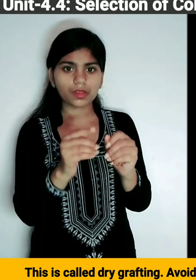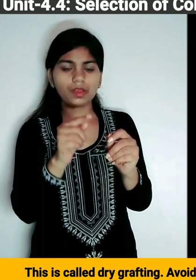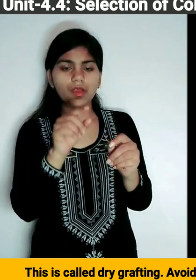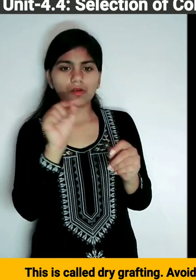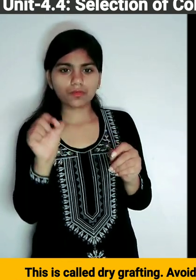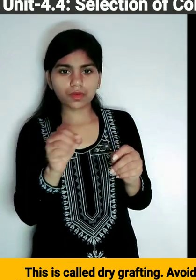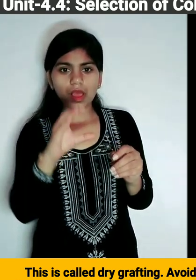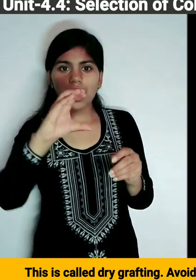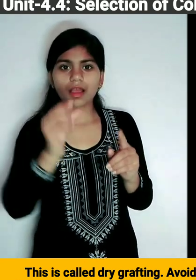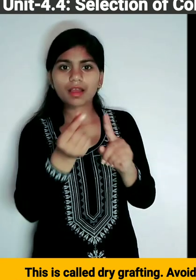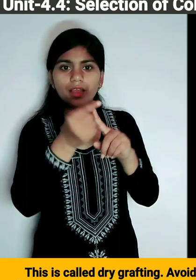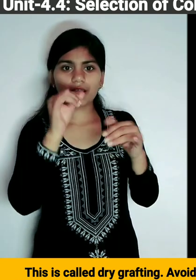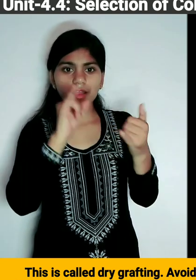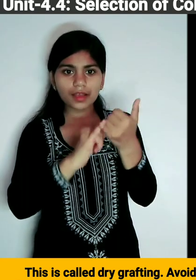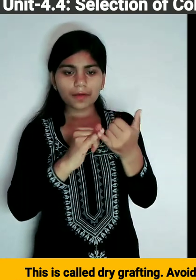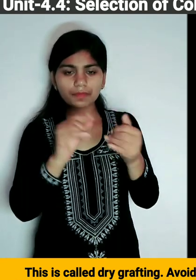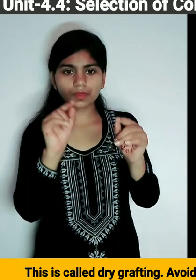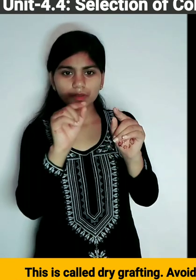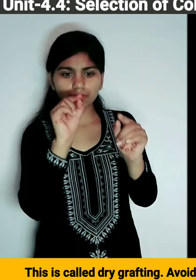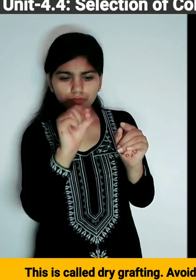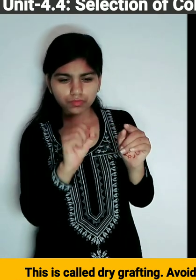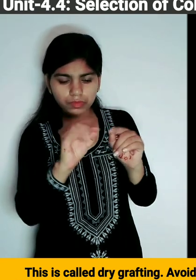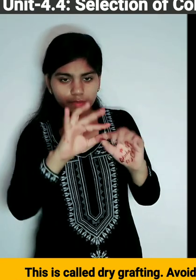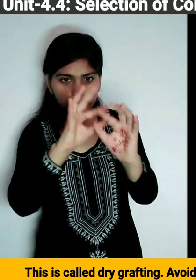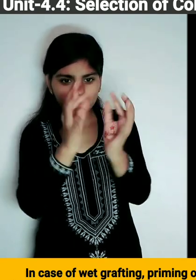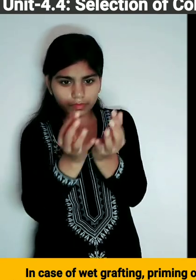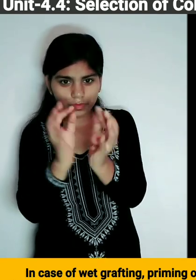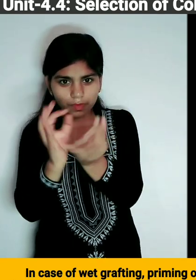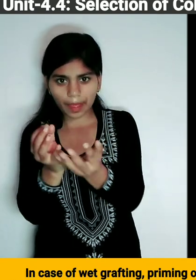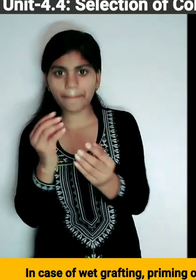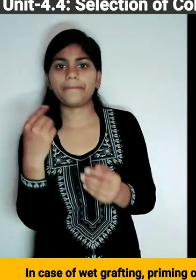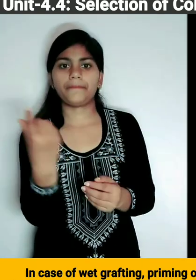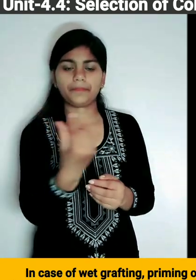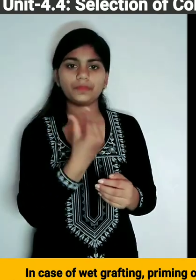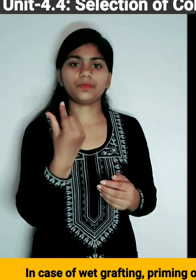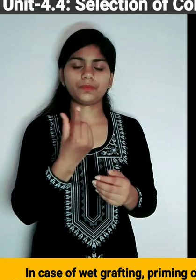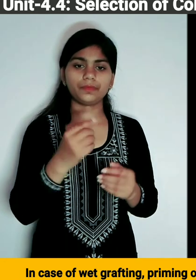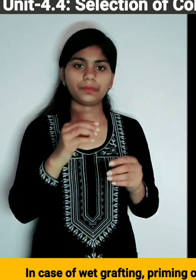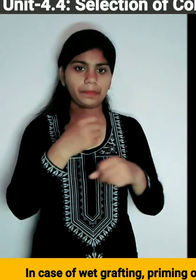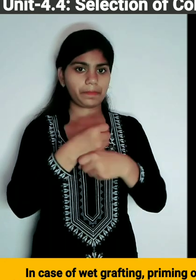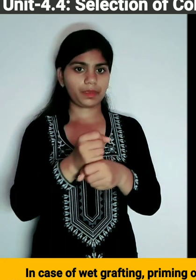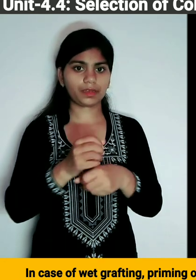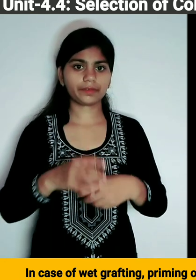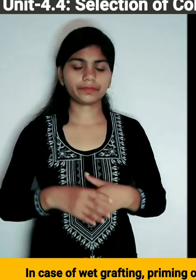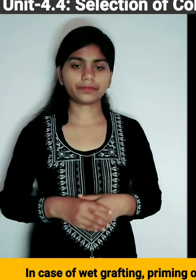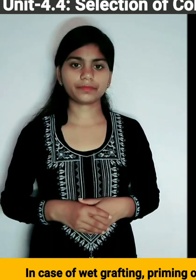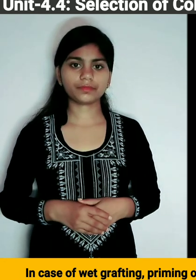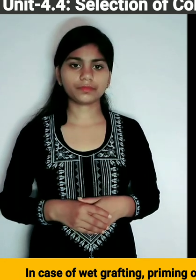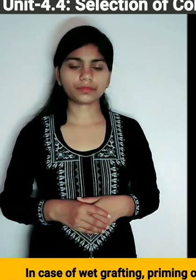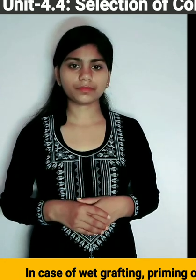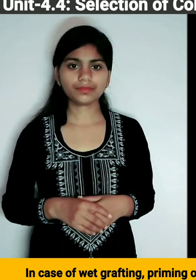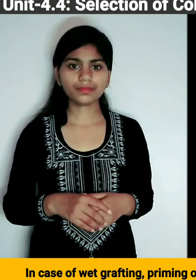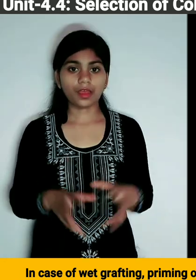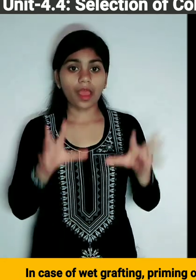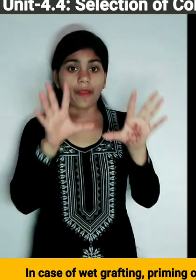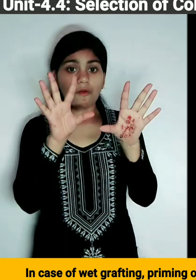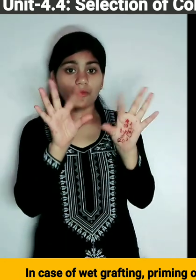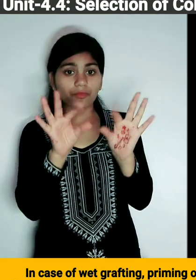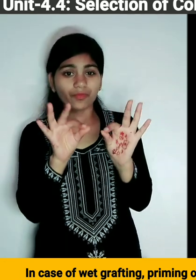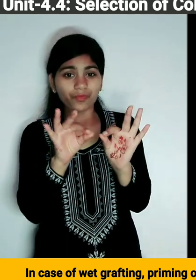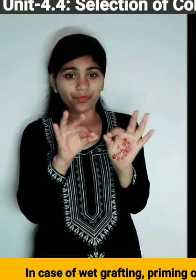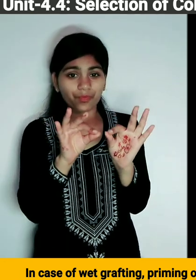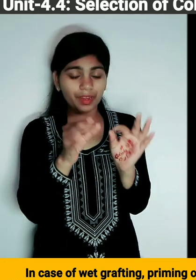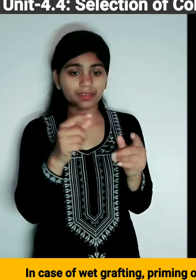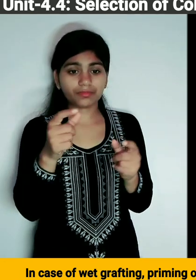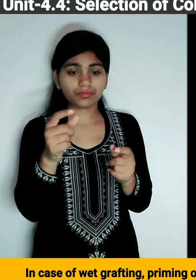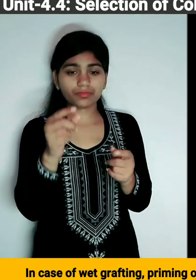more acceptable. In case of wet grafting, priming of queen cell cups